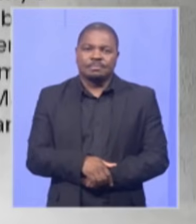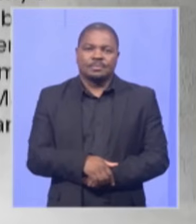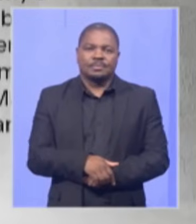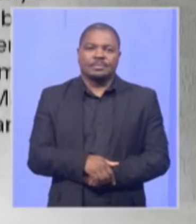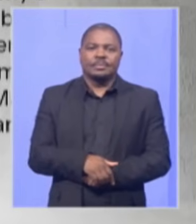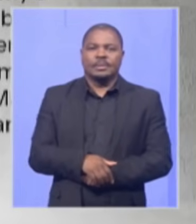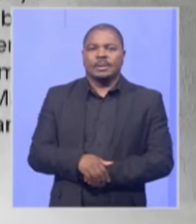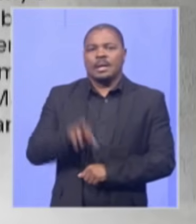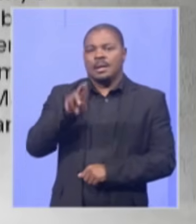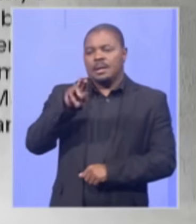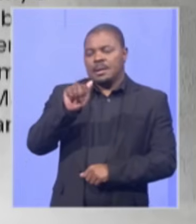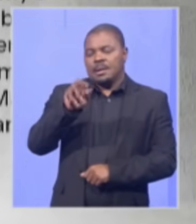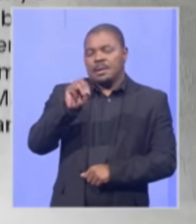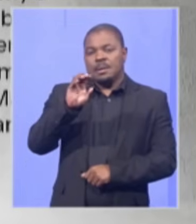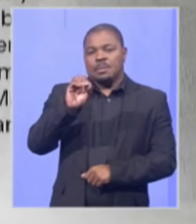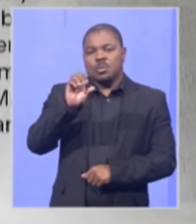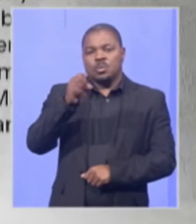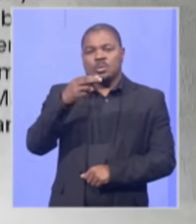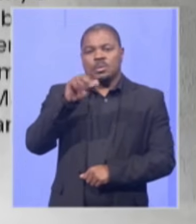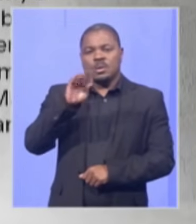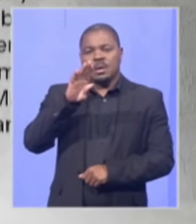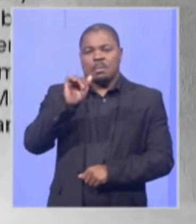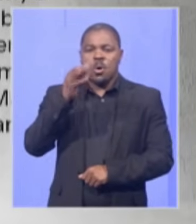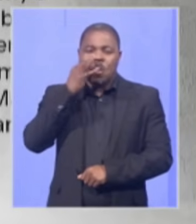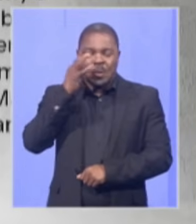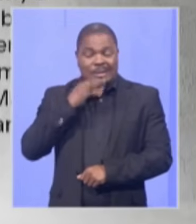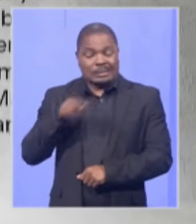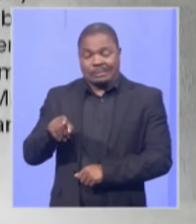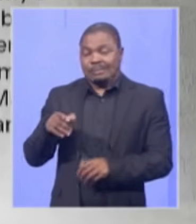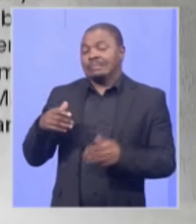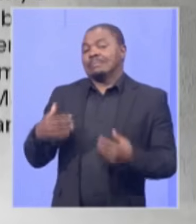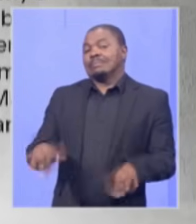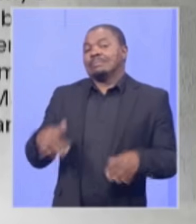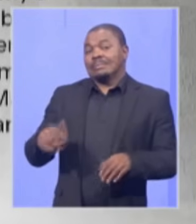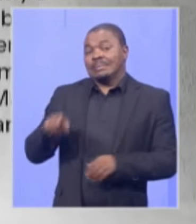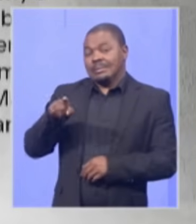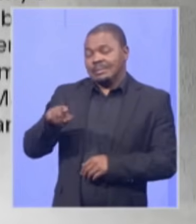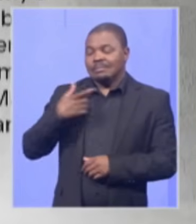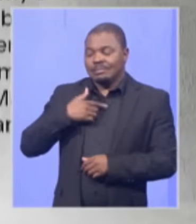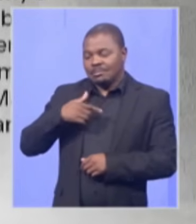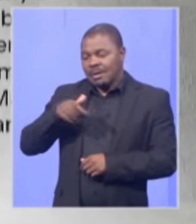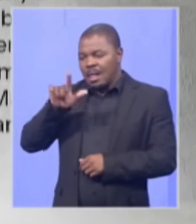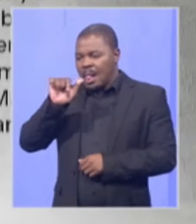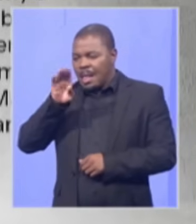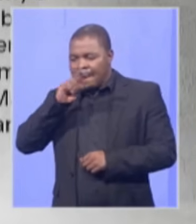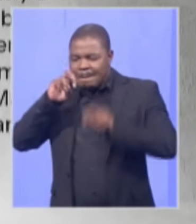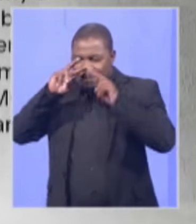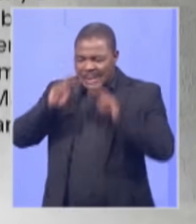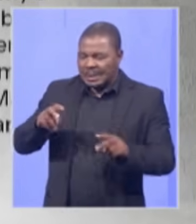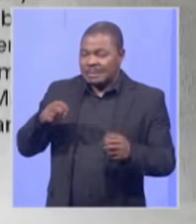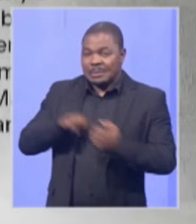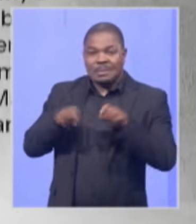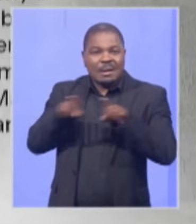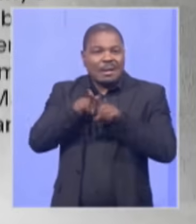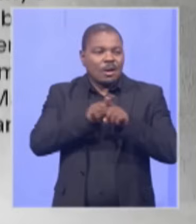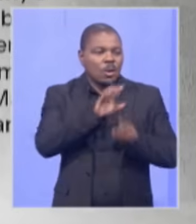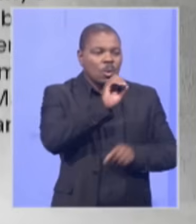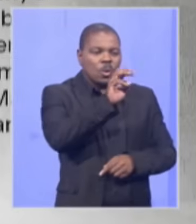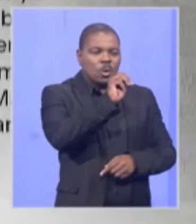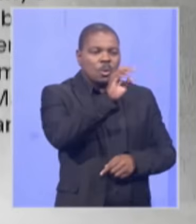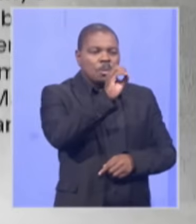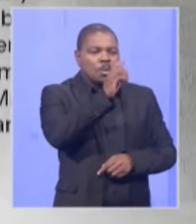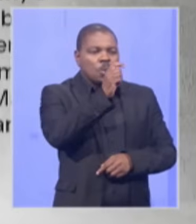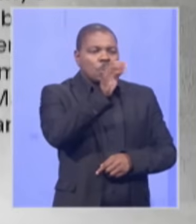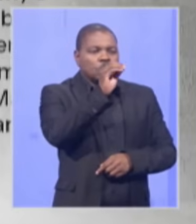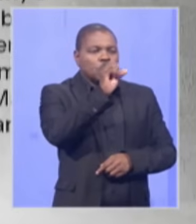Maboke a Lira Moshaba a re ke mathata fela ka lekala la forensiki ga o bone le bomoruti o motoso ba fenya